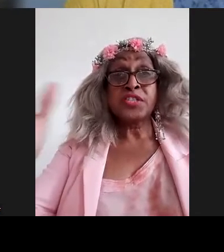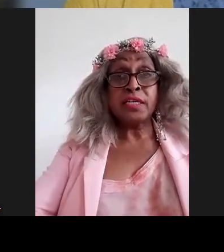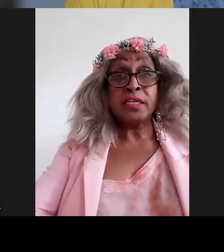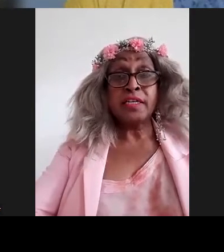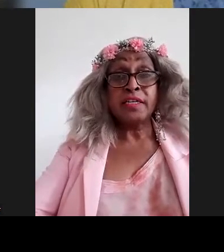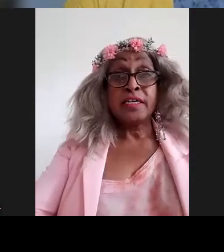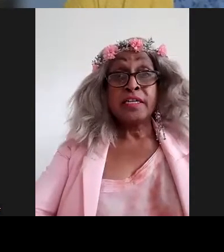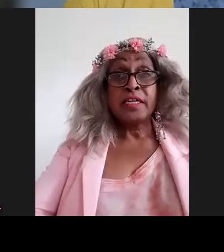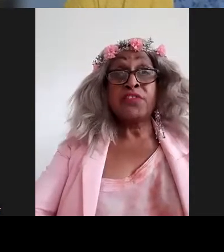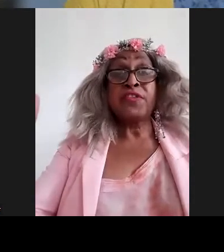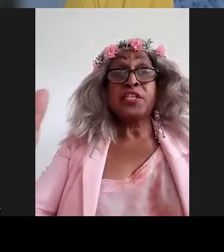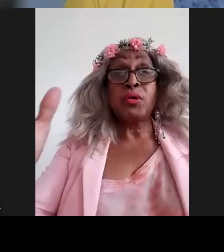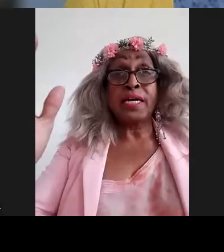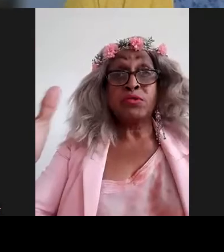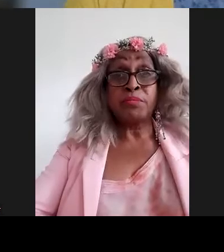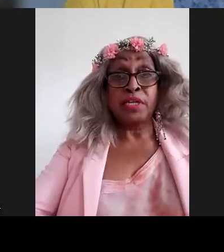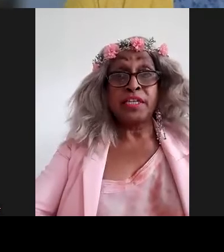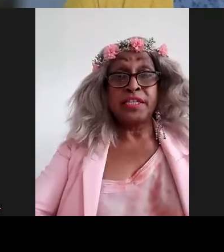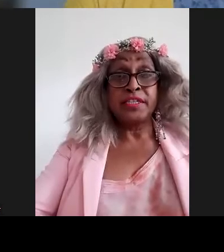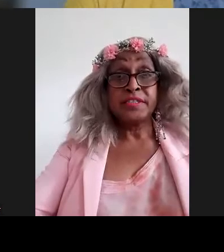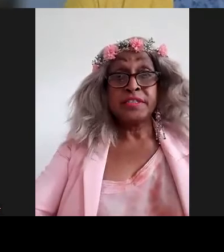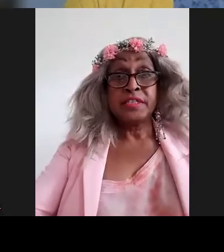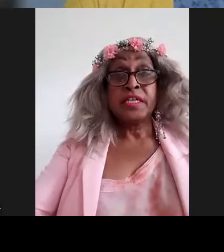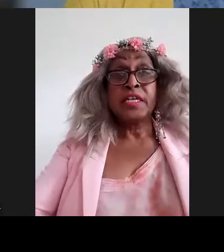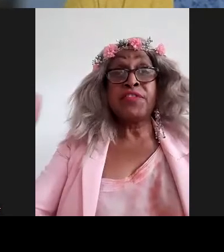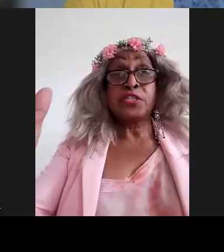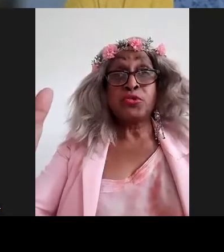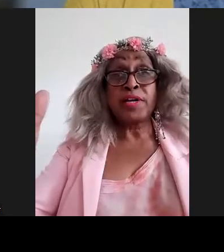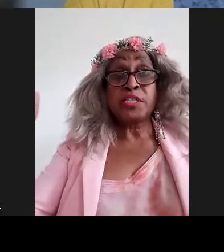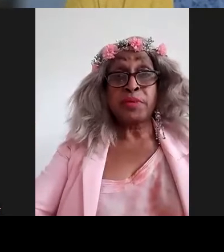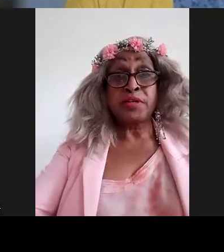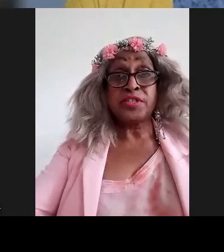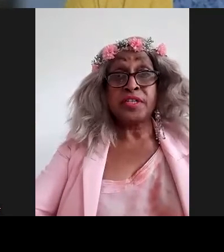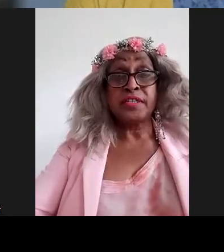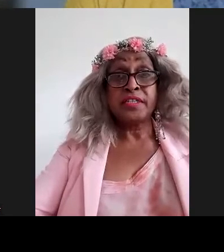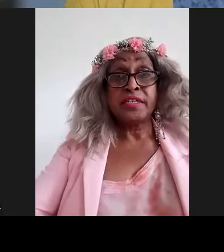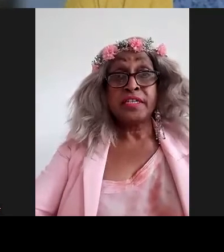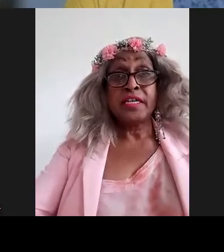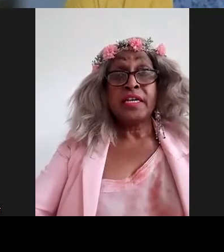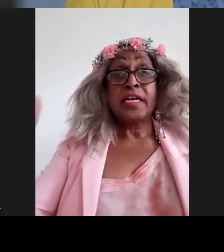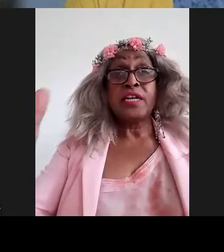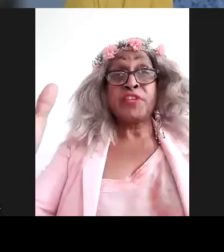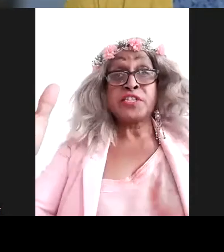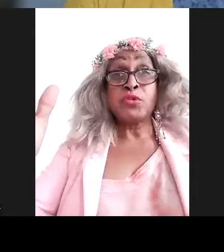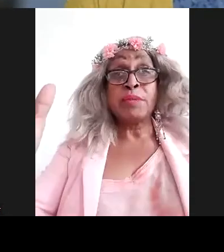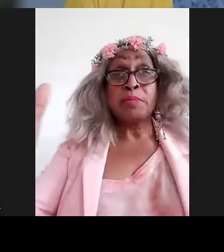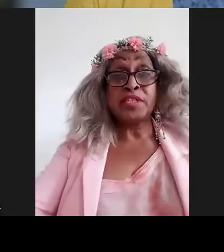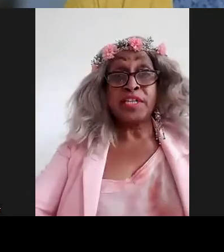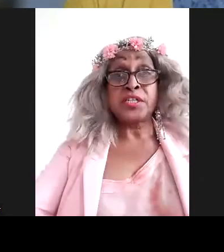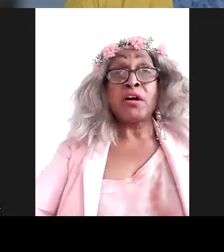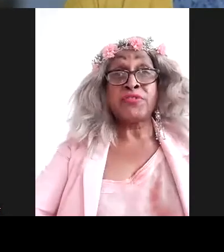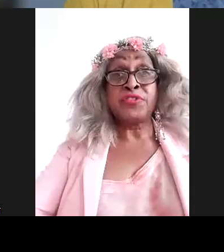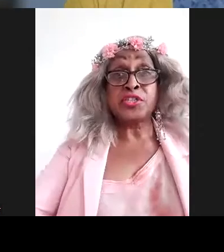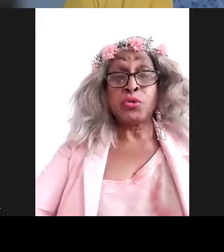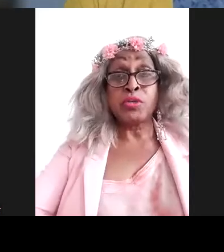And secondly, if there's no accountability, if there's no transparency, and if there's no